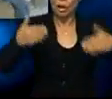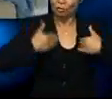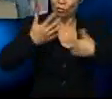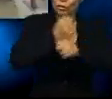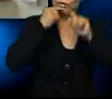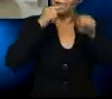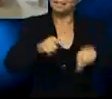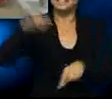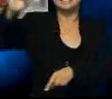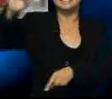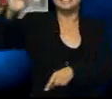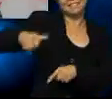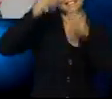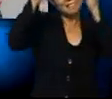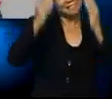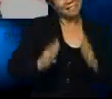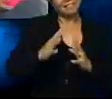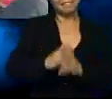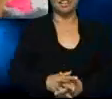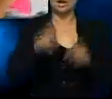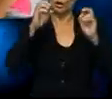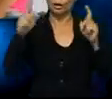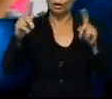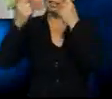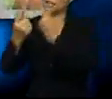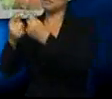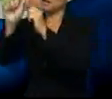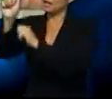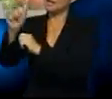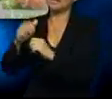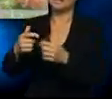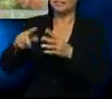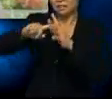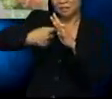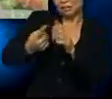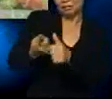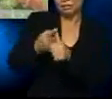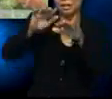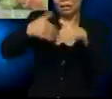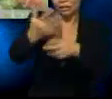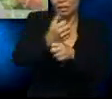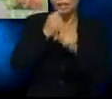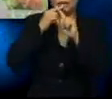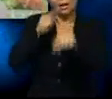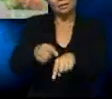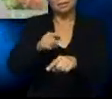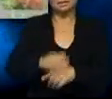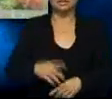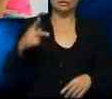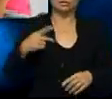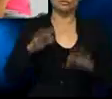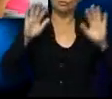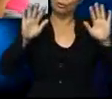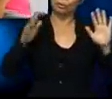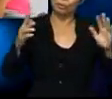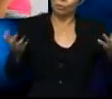Okay, children, have you got the answers? Yes, teacher. Okay, Team A, would you like to start first? How did you get